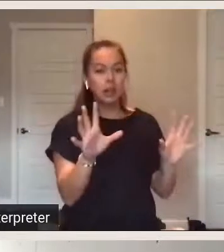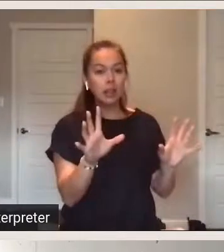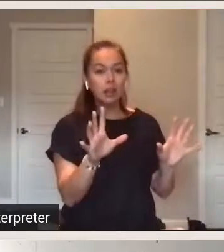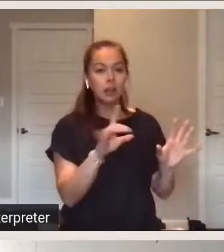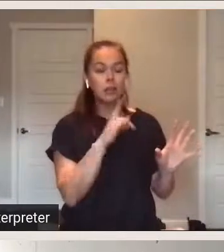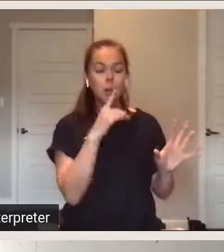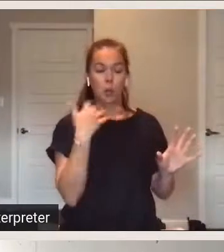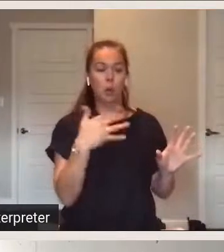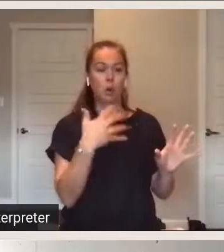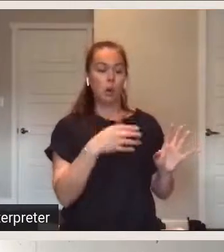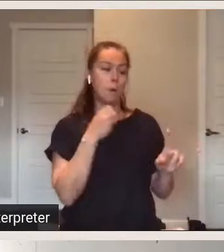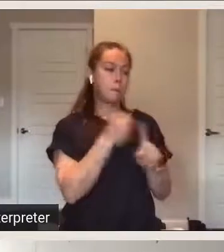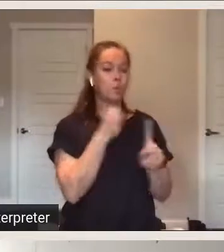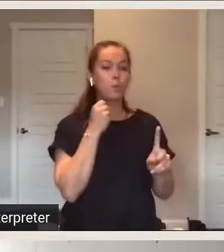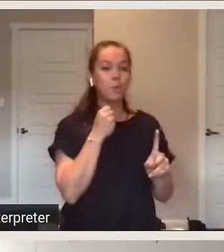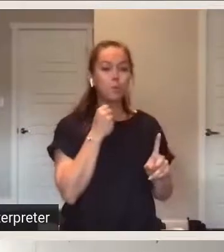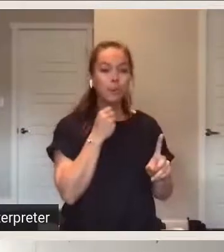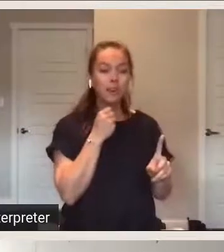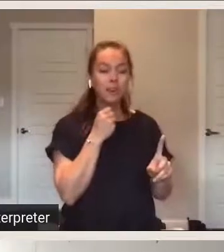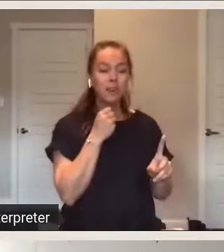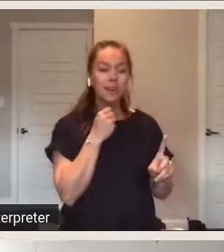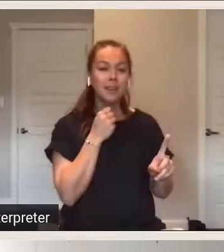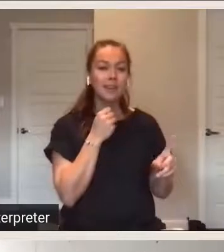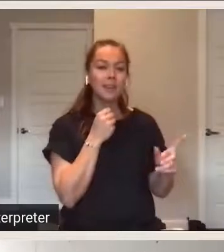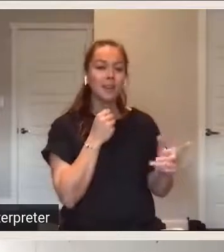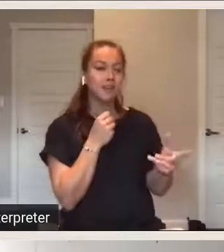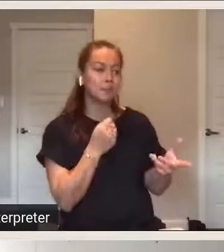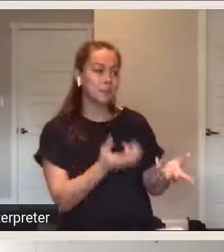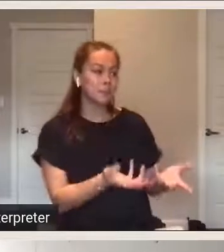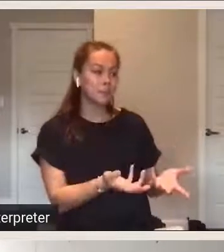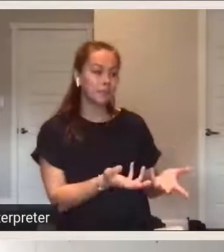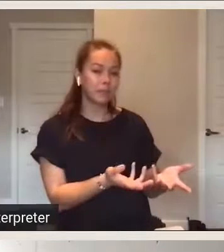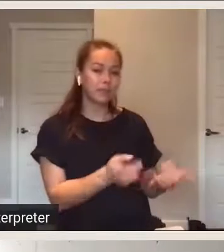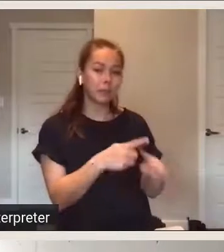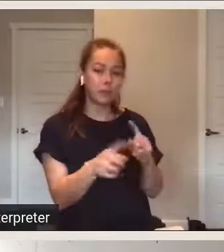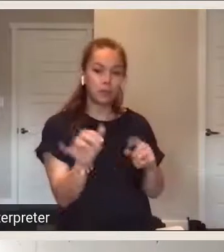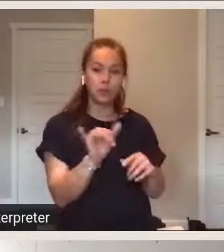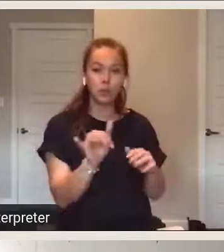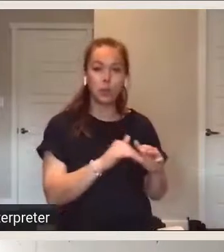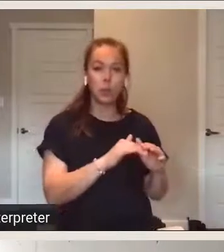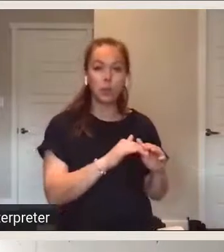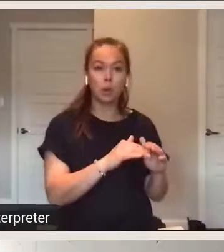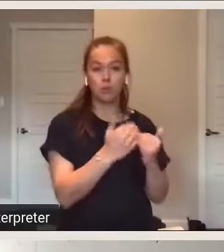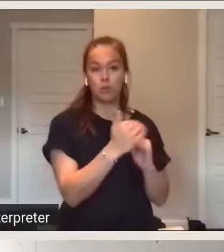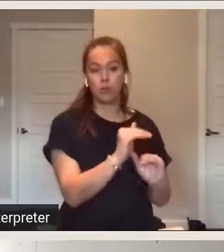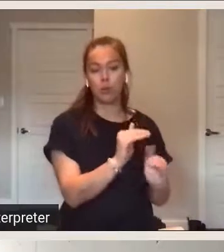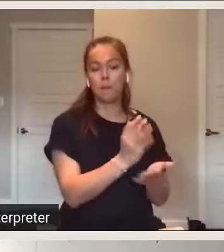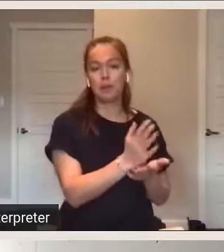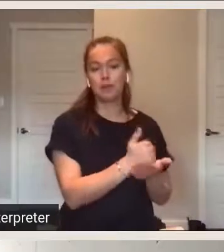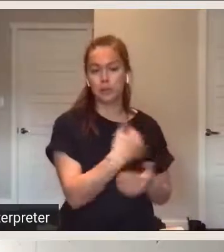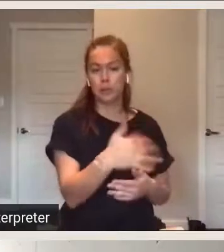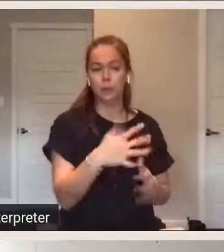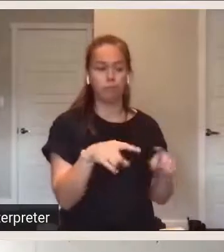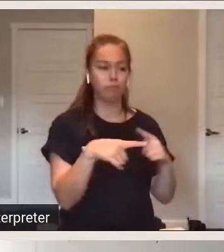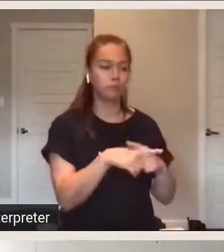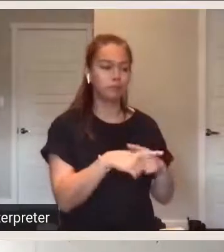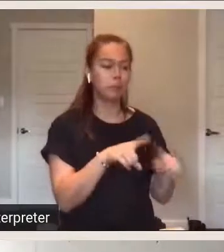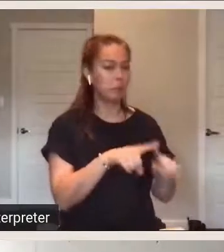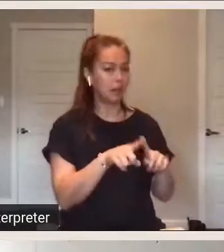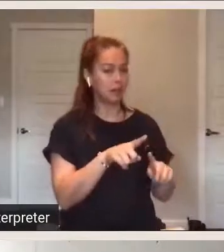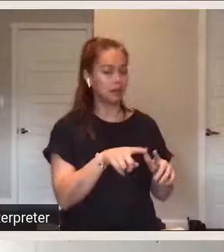move, especially working, you know, maybe with a lower or, you know, restrained budget or whatnot. So, yeah.